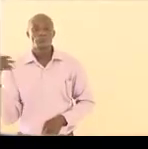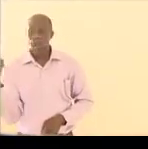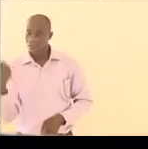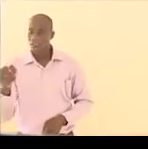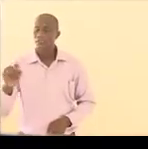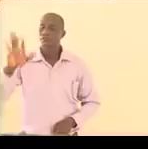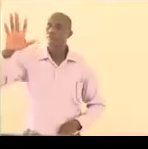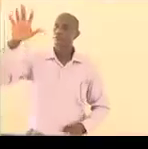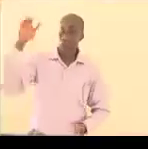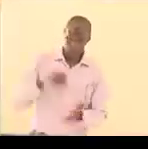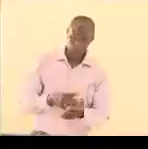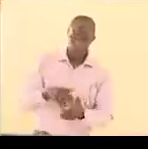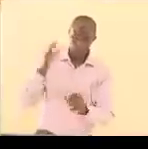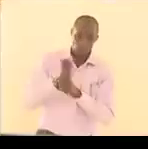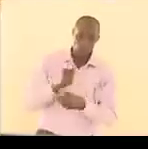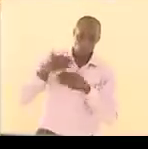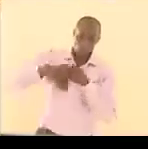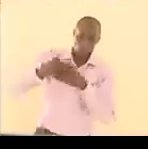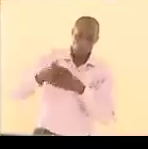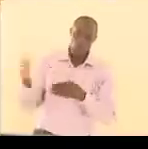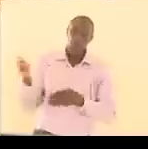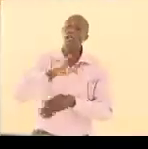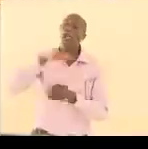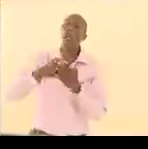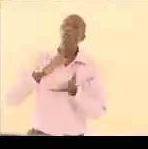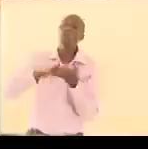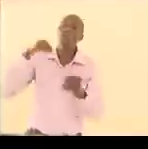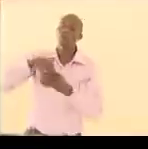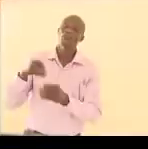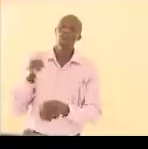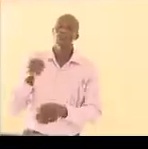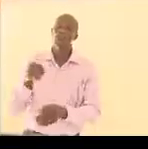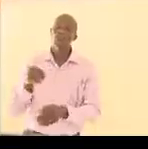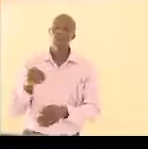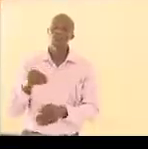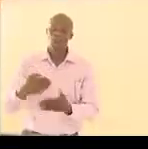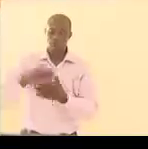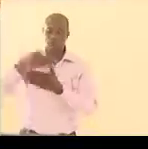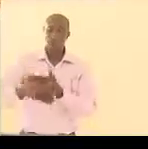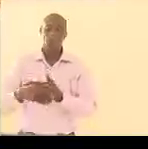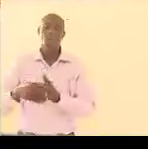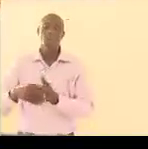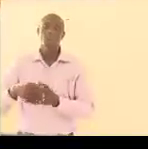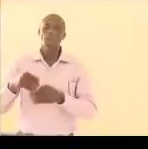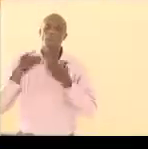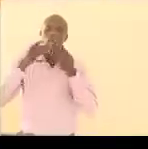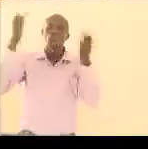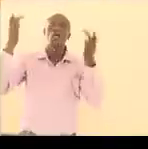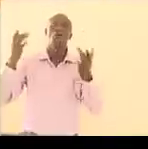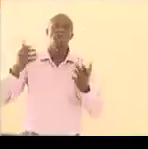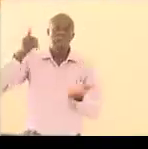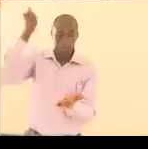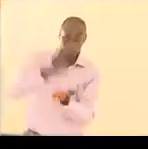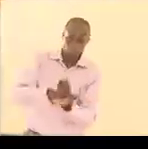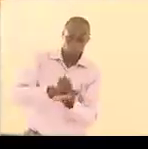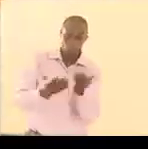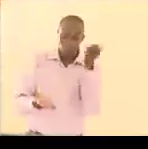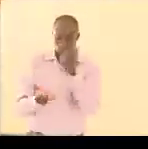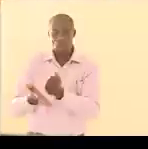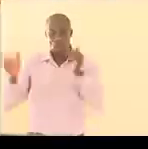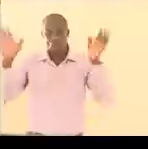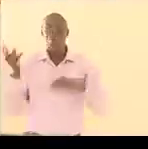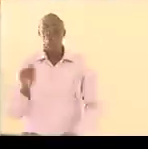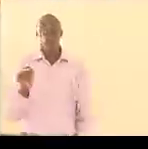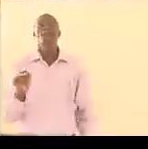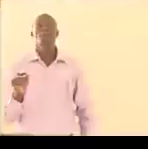The 5,000 people who ate bread, did they all believe in him? The next day they were shouting, crucify him. So you can see that